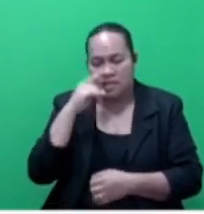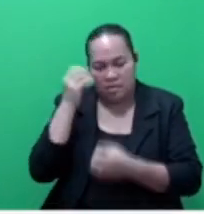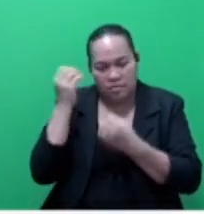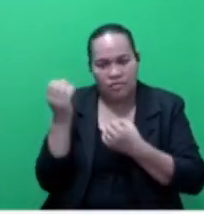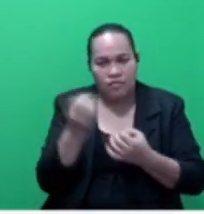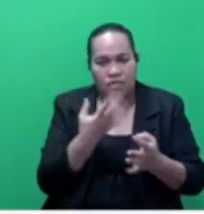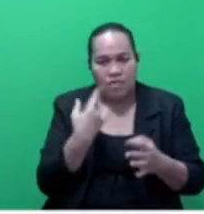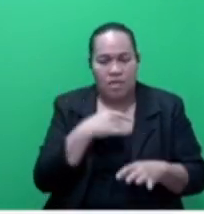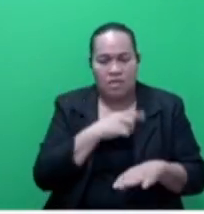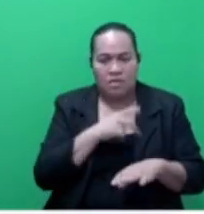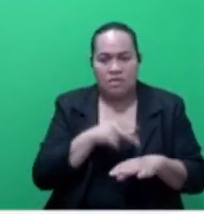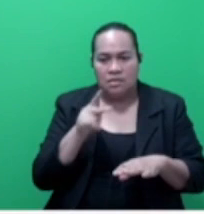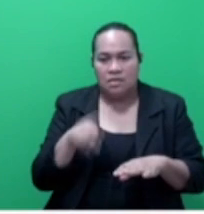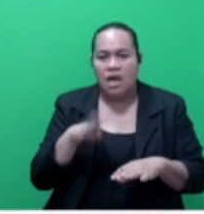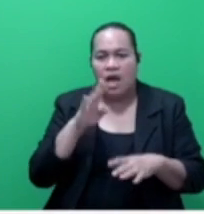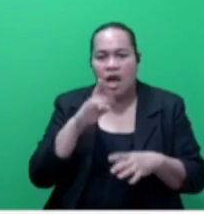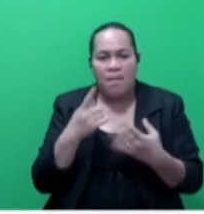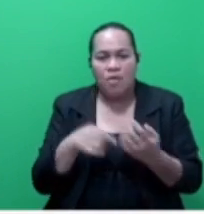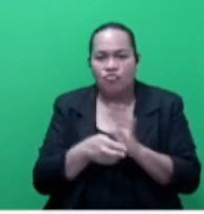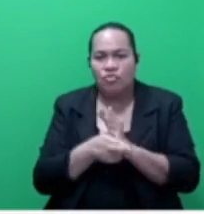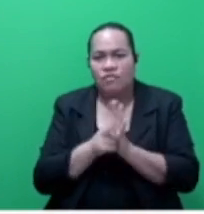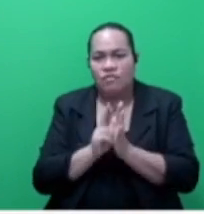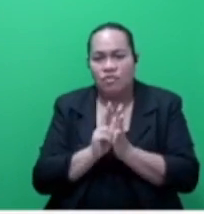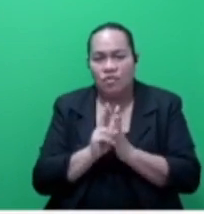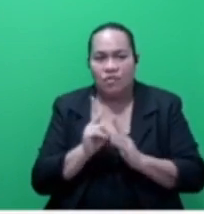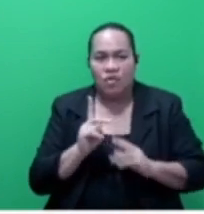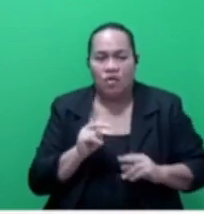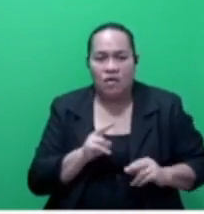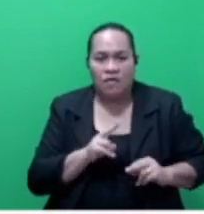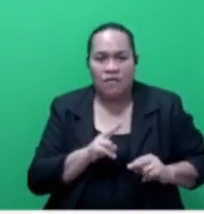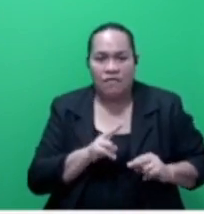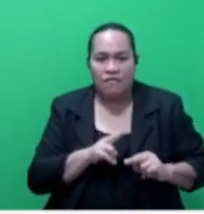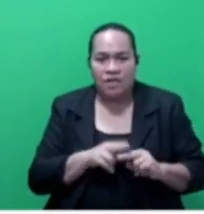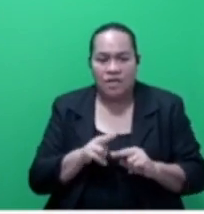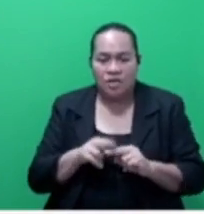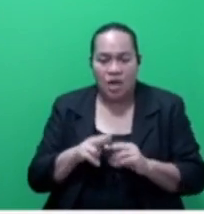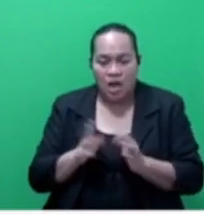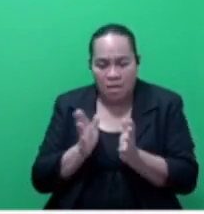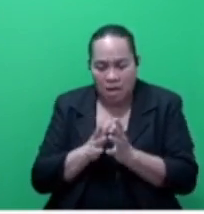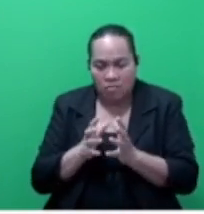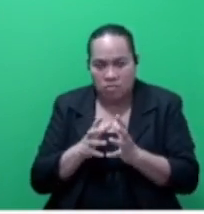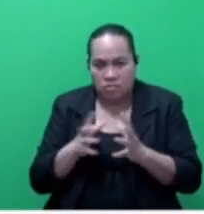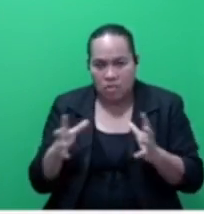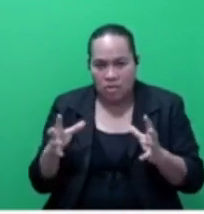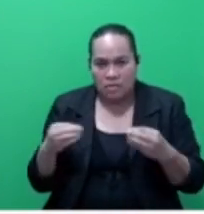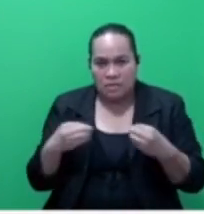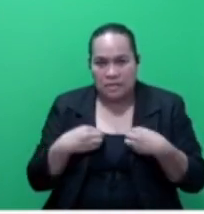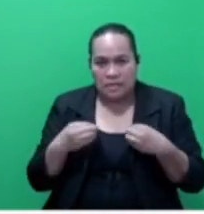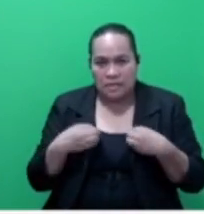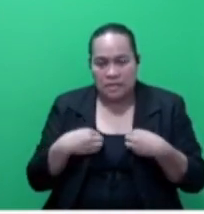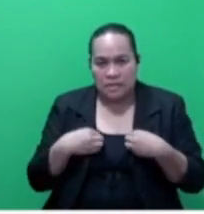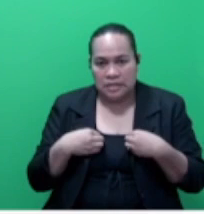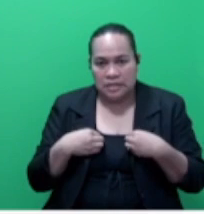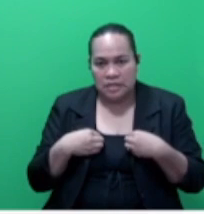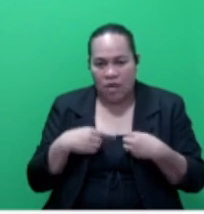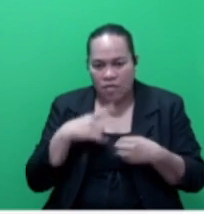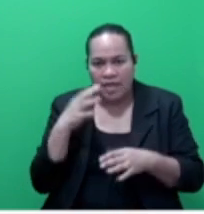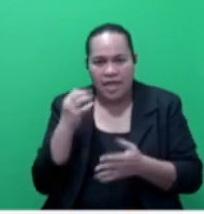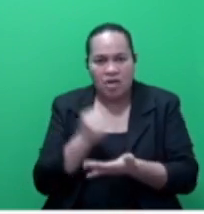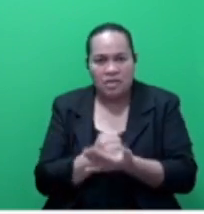on the status of the review of the Fiji Micro, Small and Medium Entities Credit Guarantee